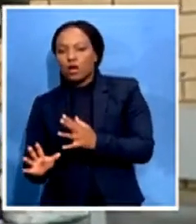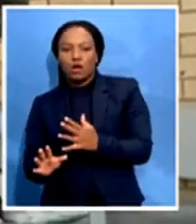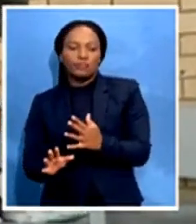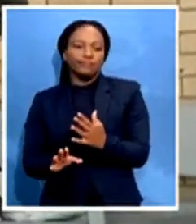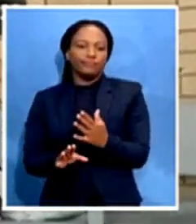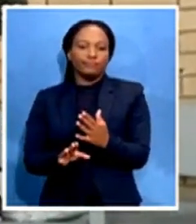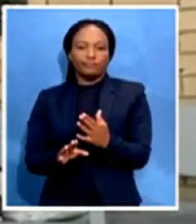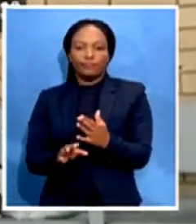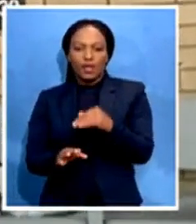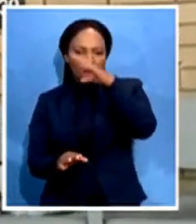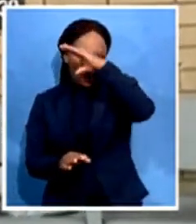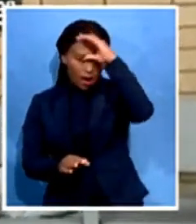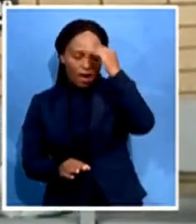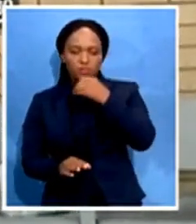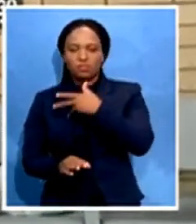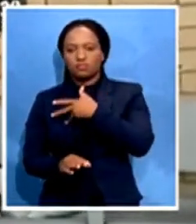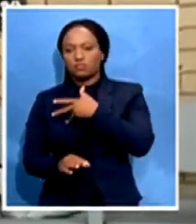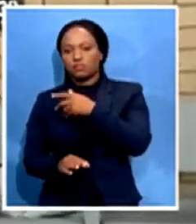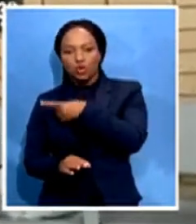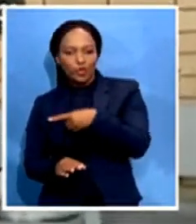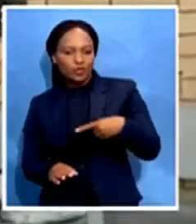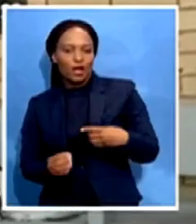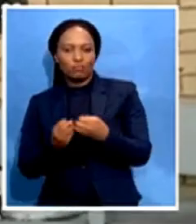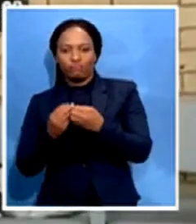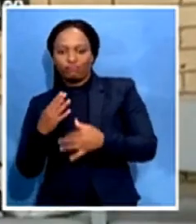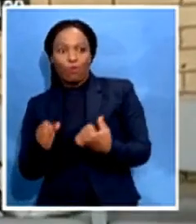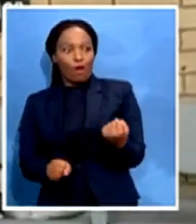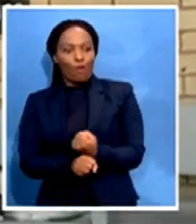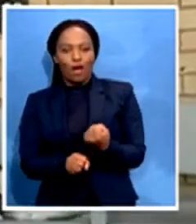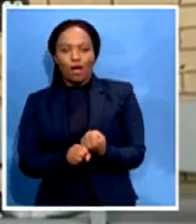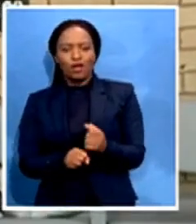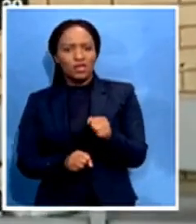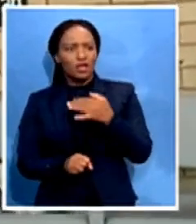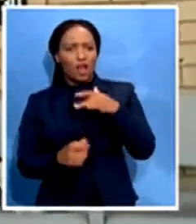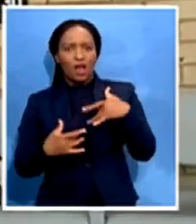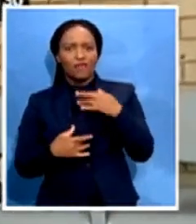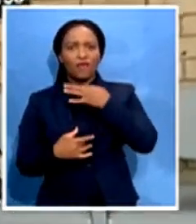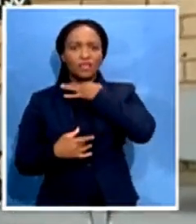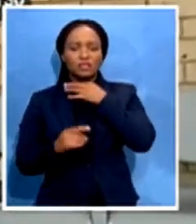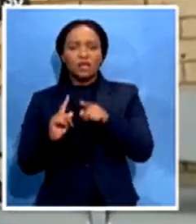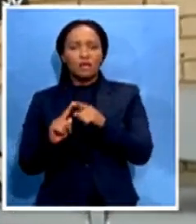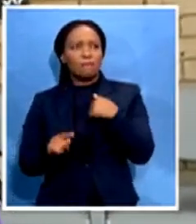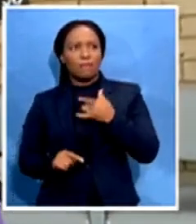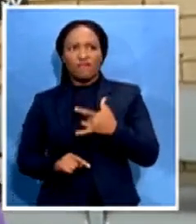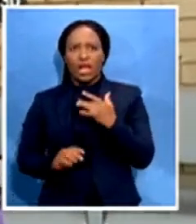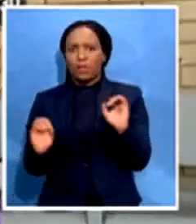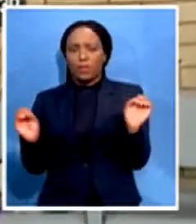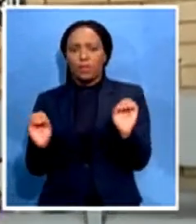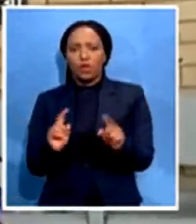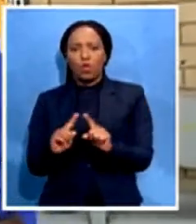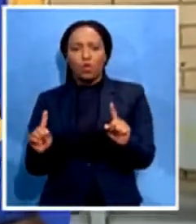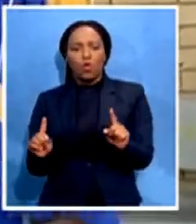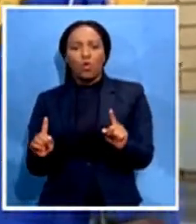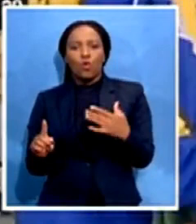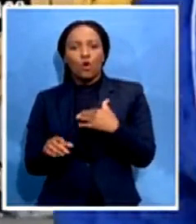I know we probably were, but I didn't feel that way. And I don't know if that's something that's built into our training, as you know you're going to be exposed to